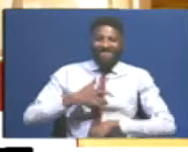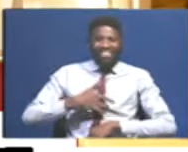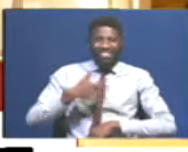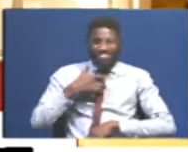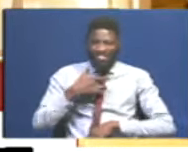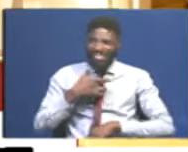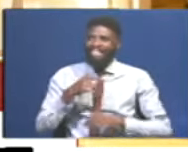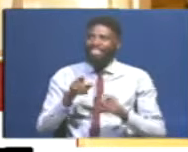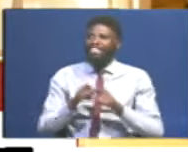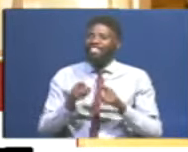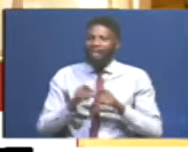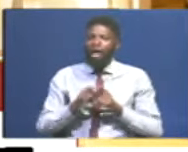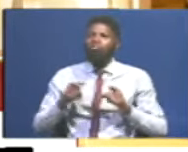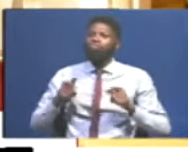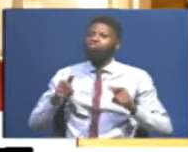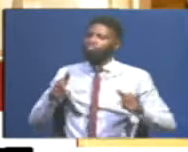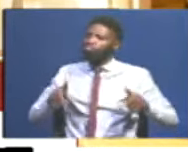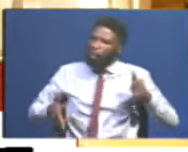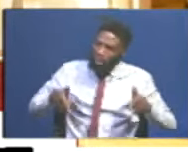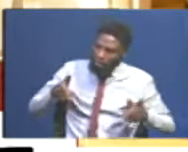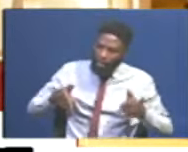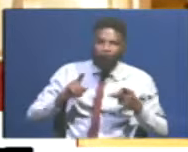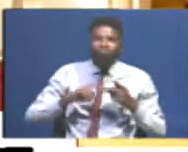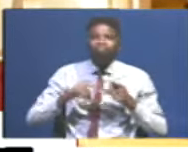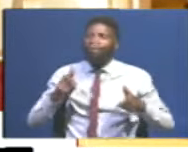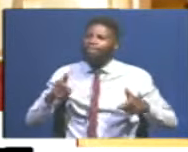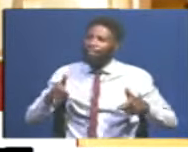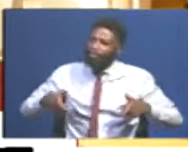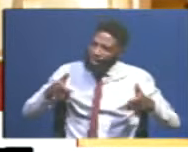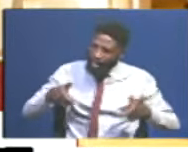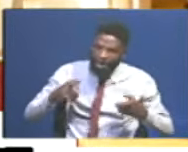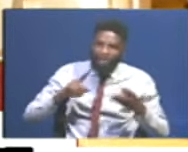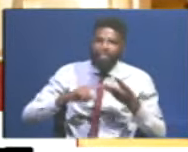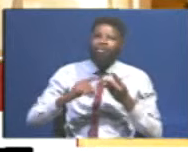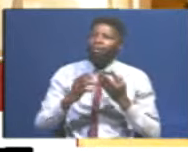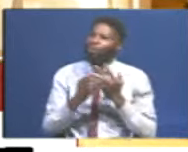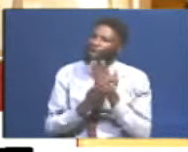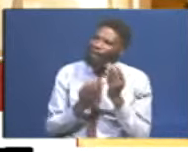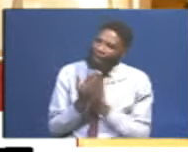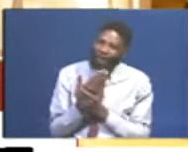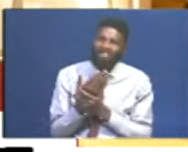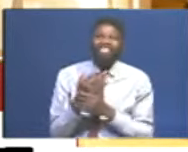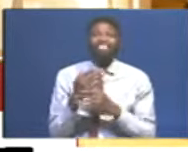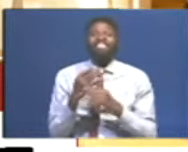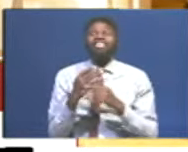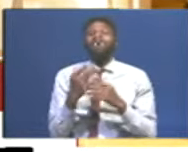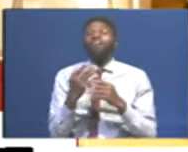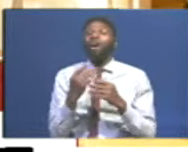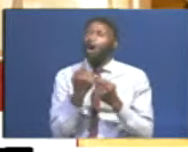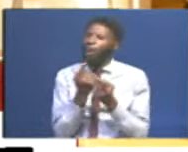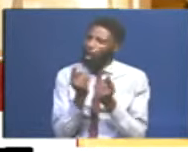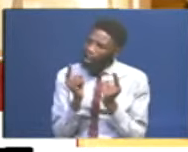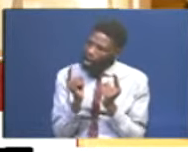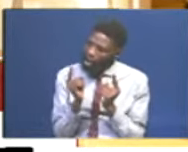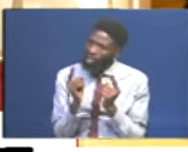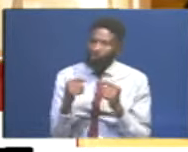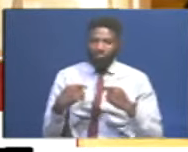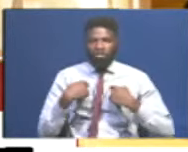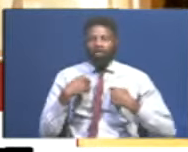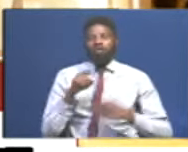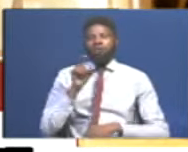wheelchair, kuna gloves, kuna socks, yoyote inabidi nitafute.